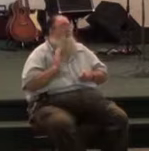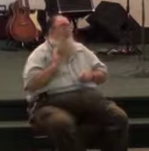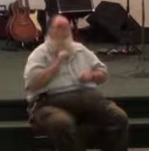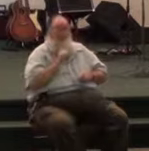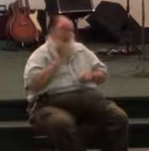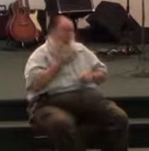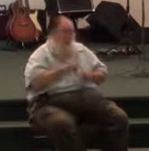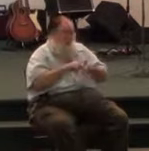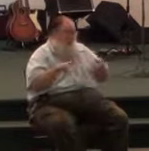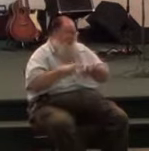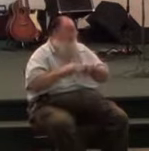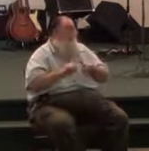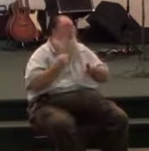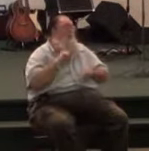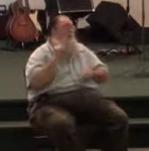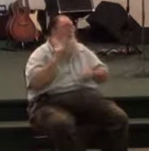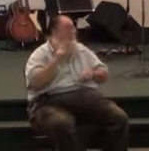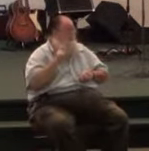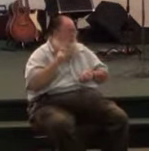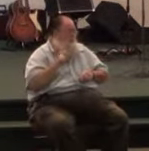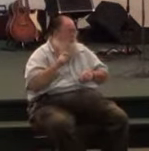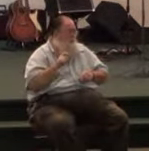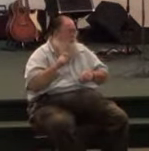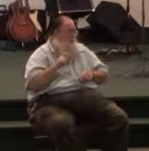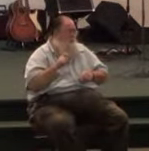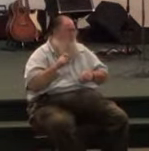free in Jesus.